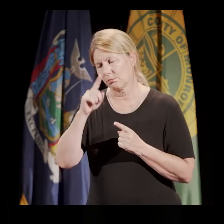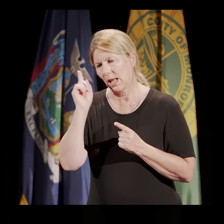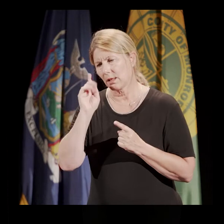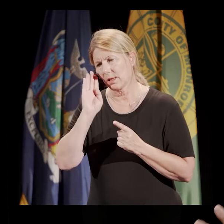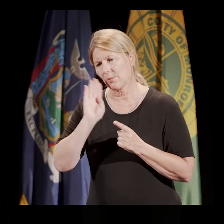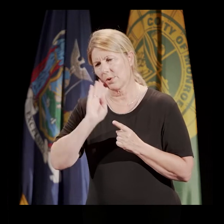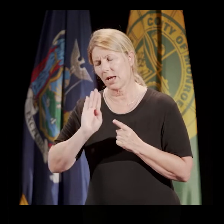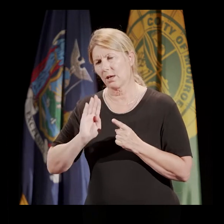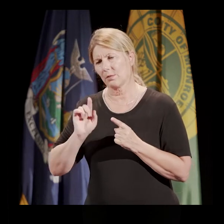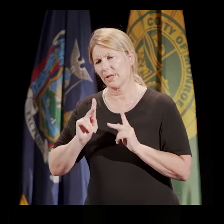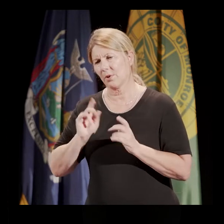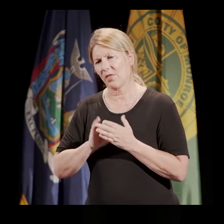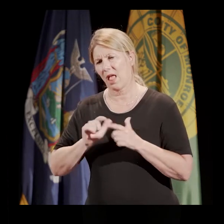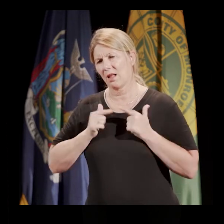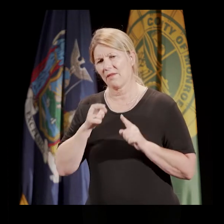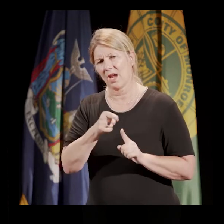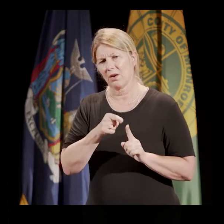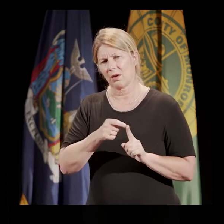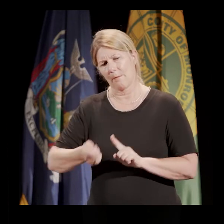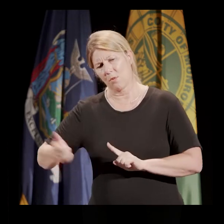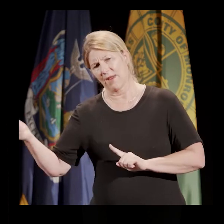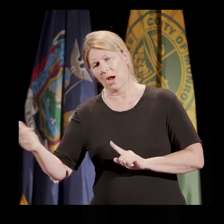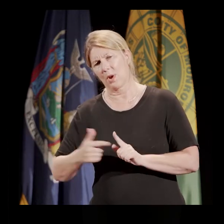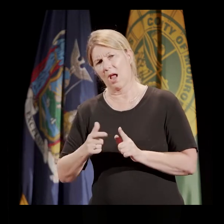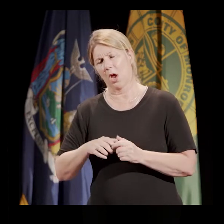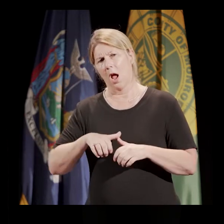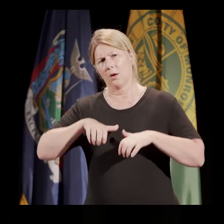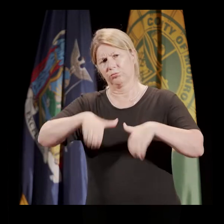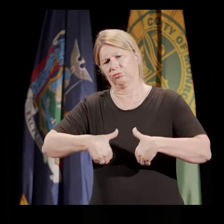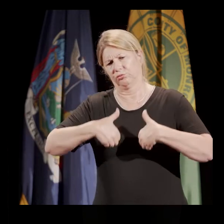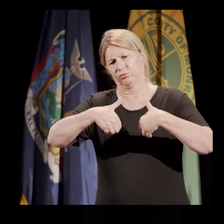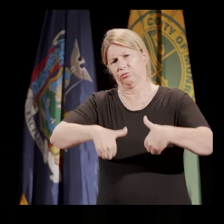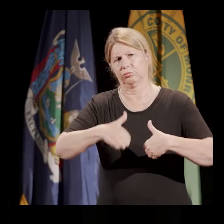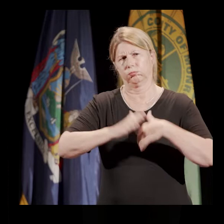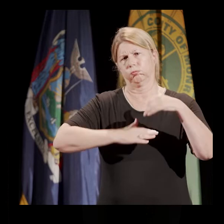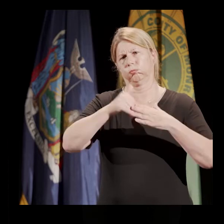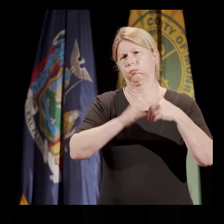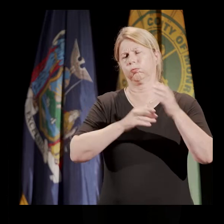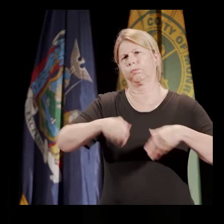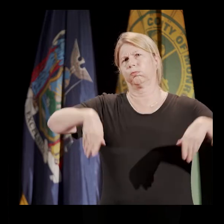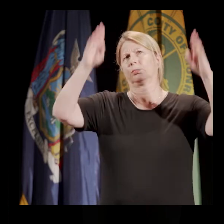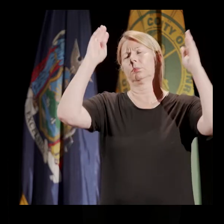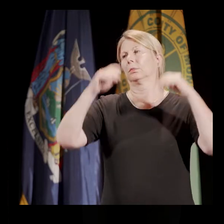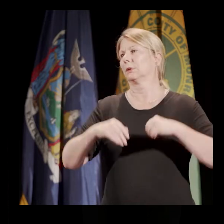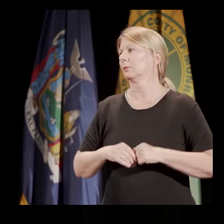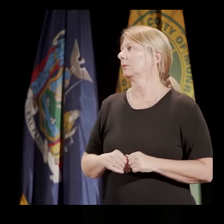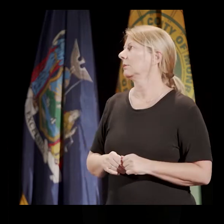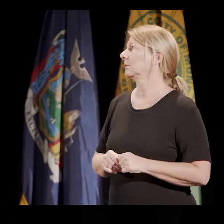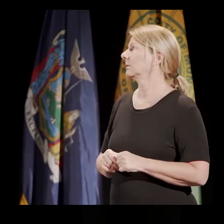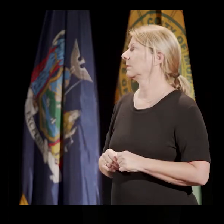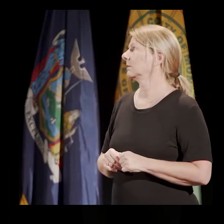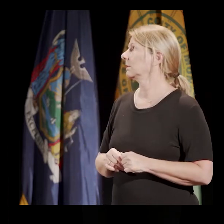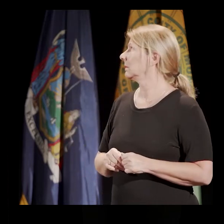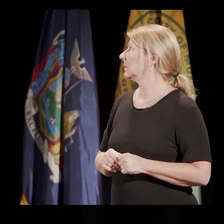projects. Many of these projects are moving forward under the direction of Rich Perrin, our Commissioner of Environmental Services. Rich, you're a